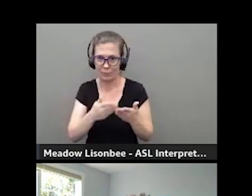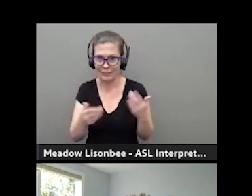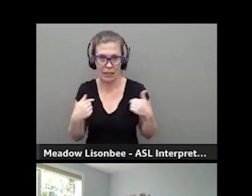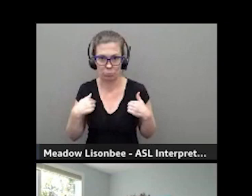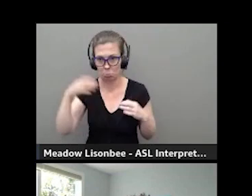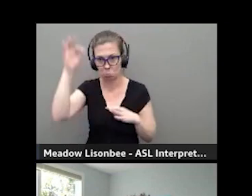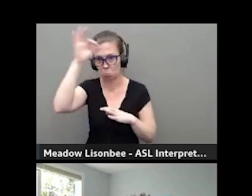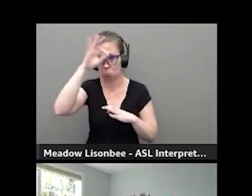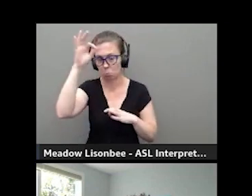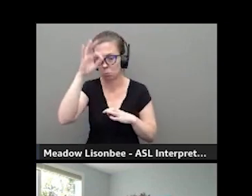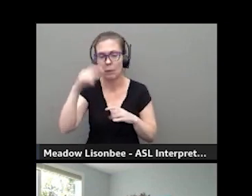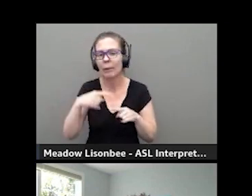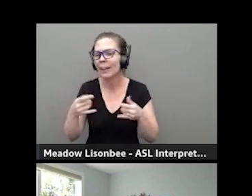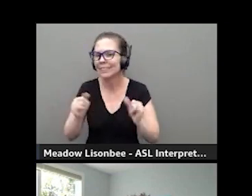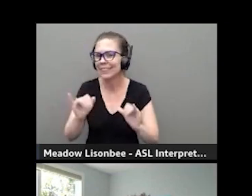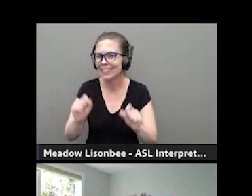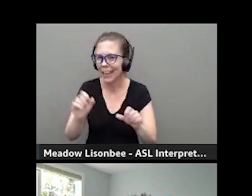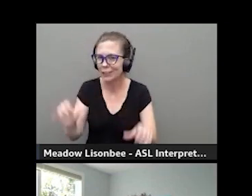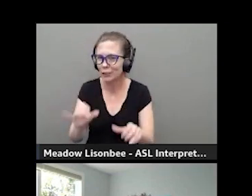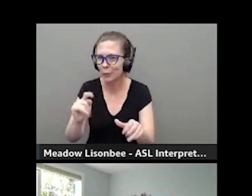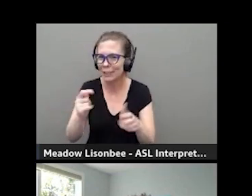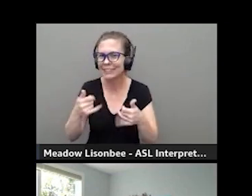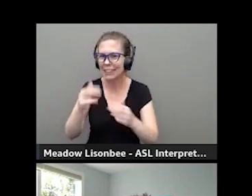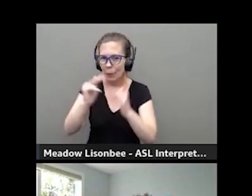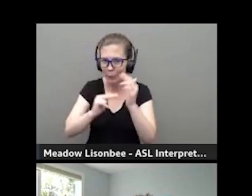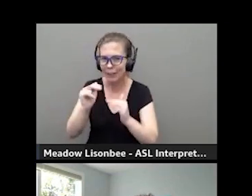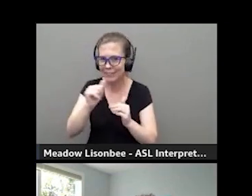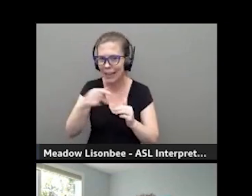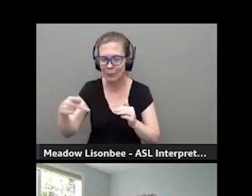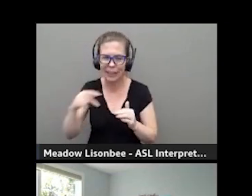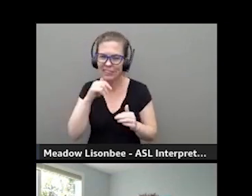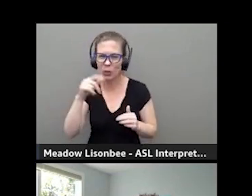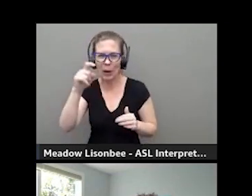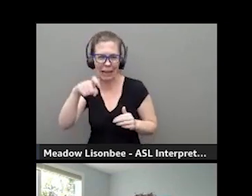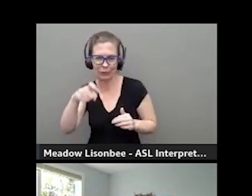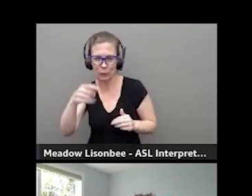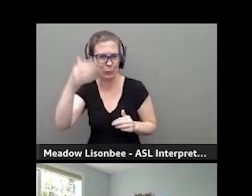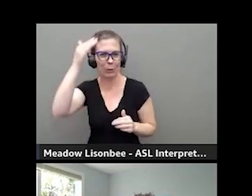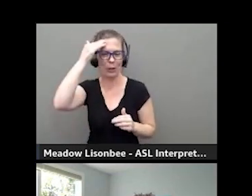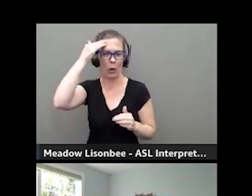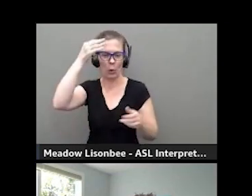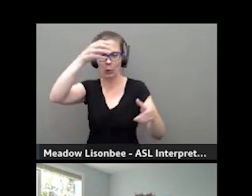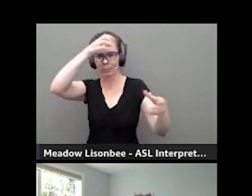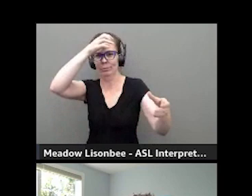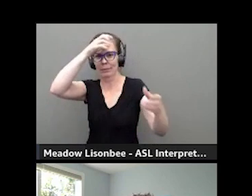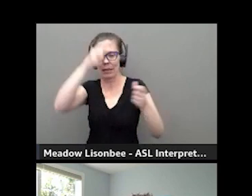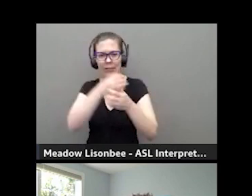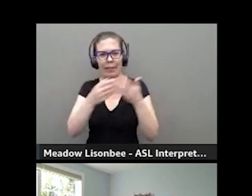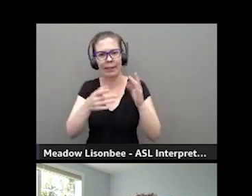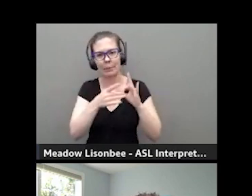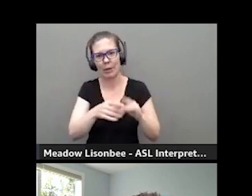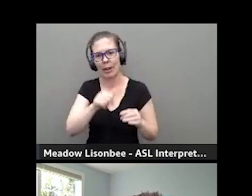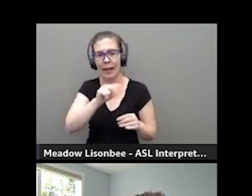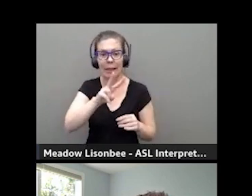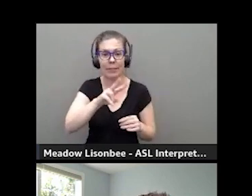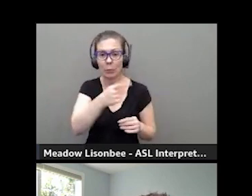but I can still do it. I can still build these applications. I don't need to know, everything about AV1 or,